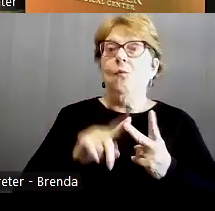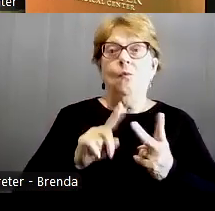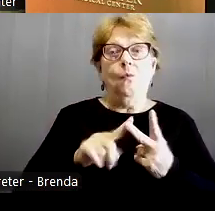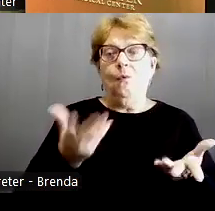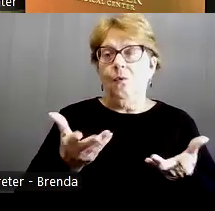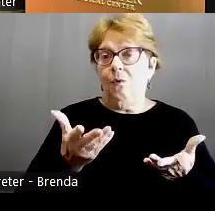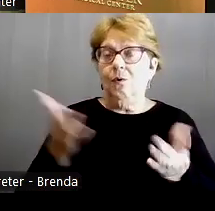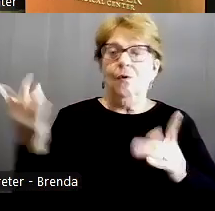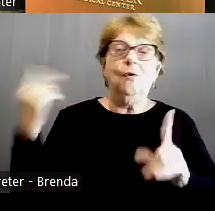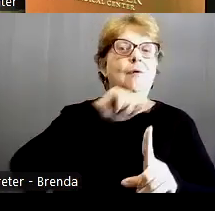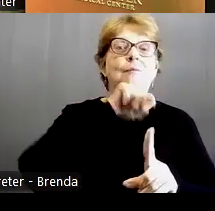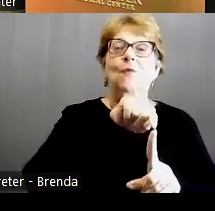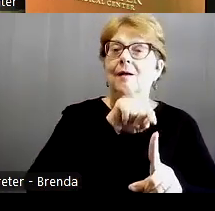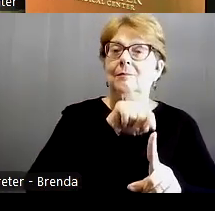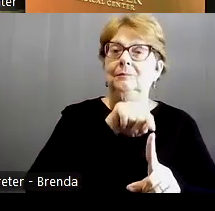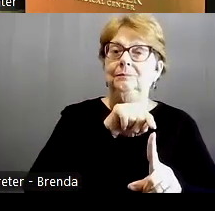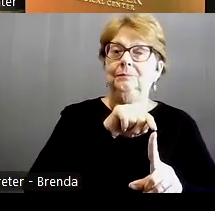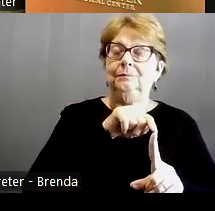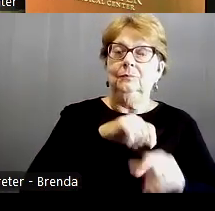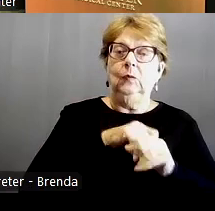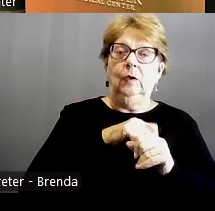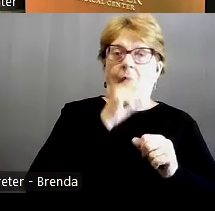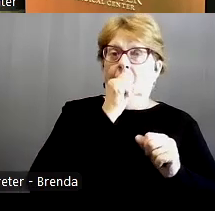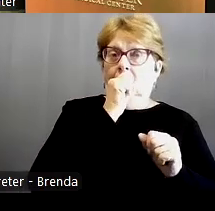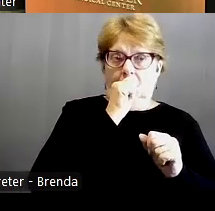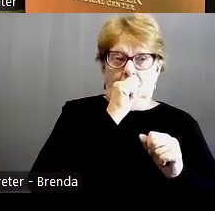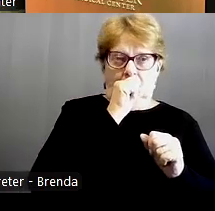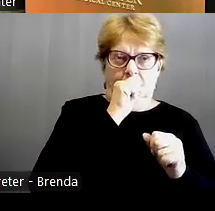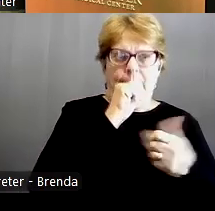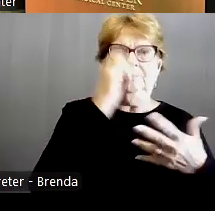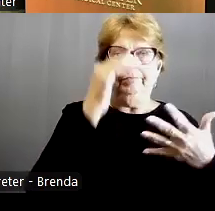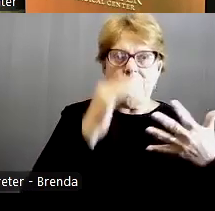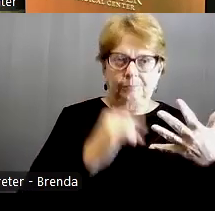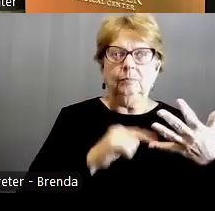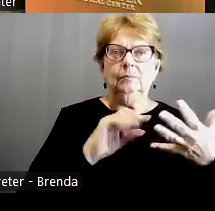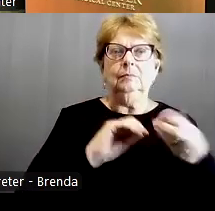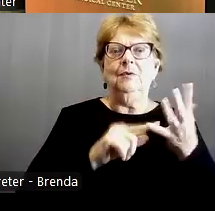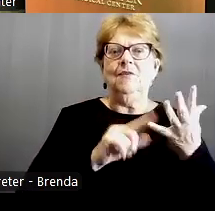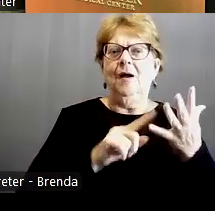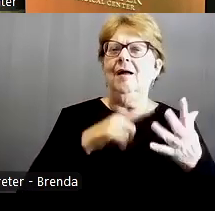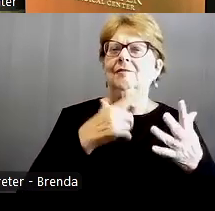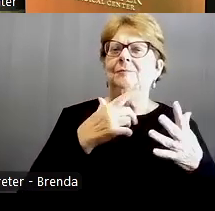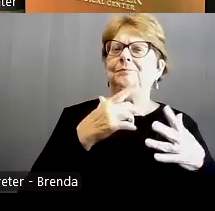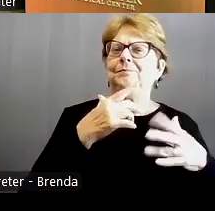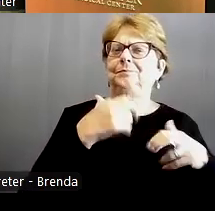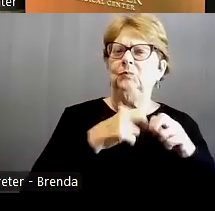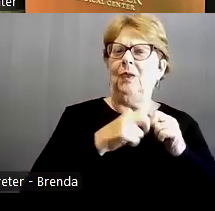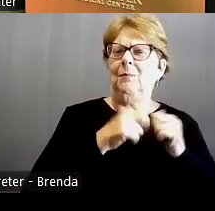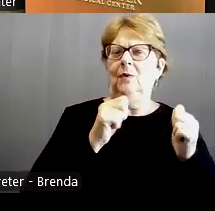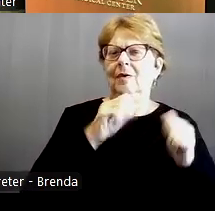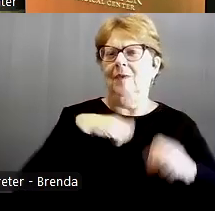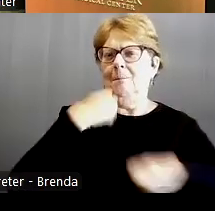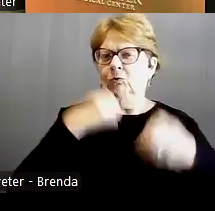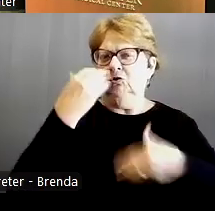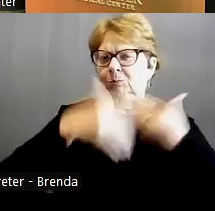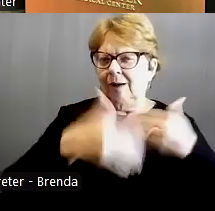it back around full circle from point number 1, point number 5, a disorder of emotional processing, sort of, in my view,